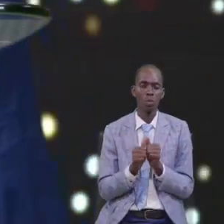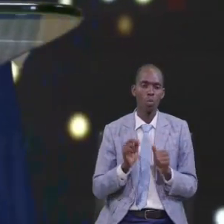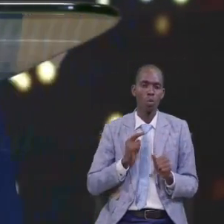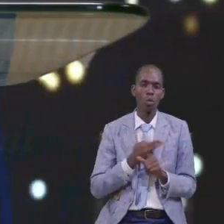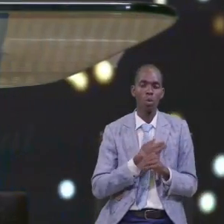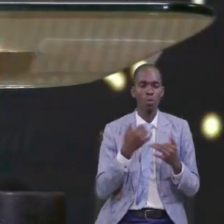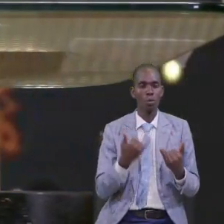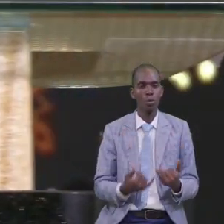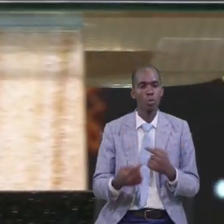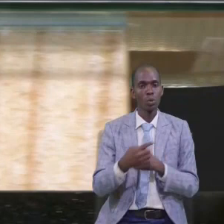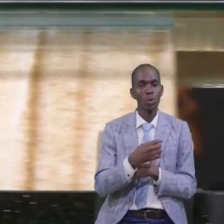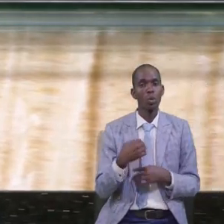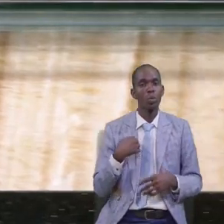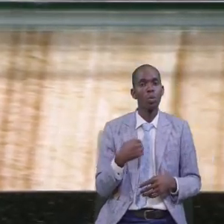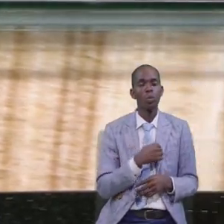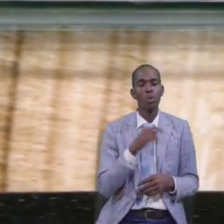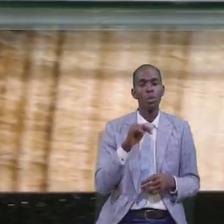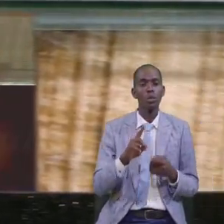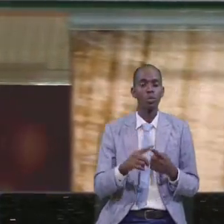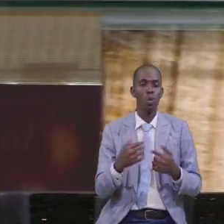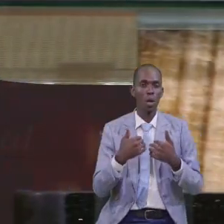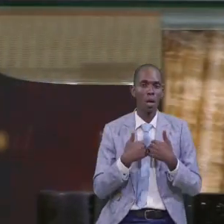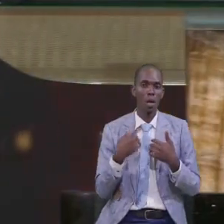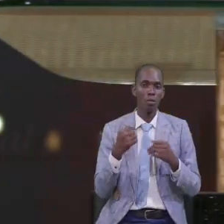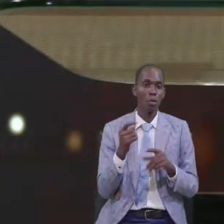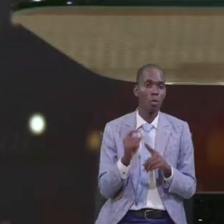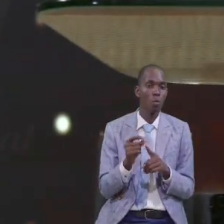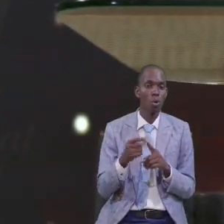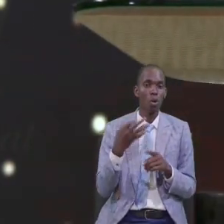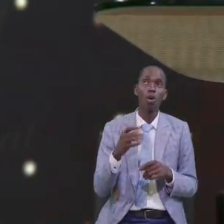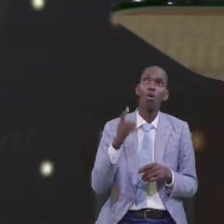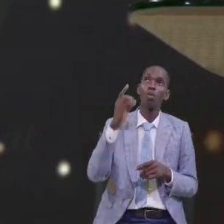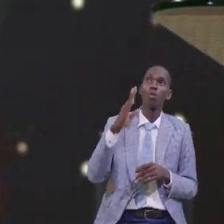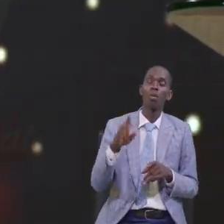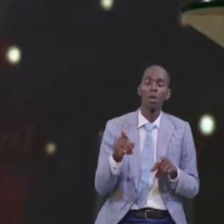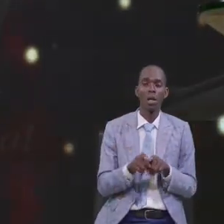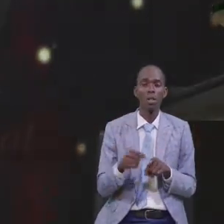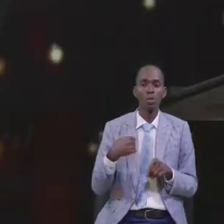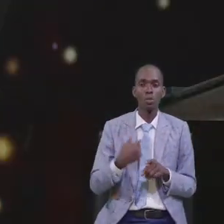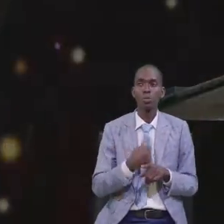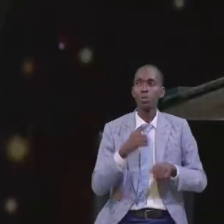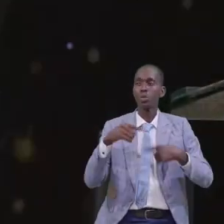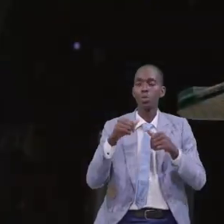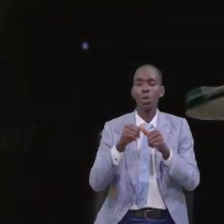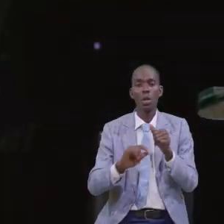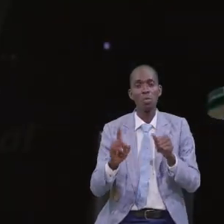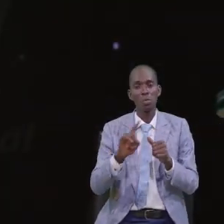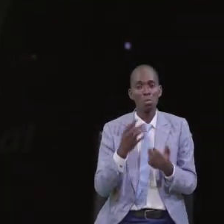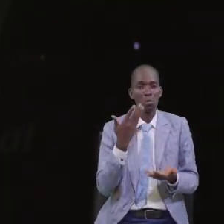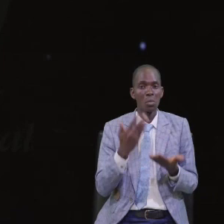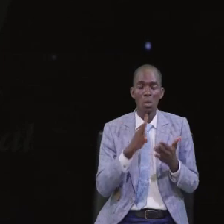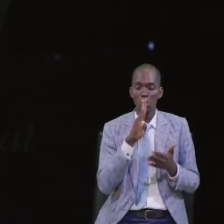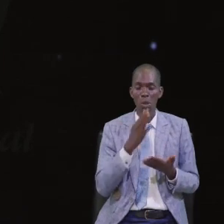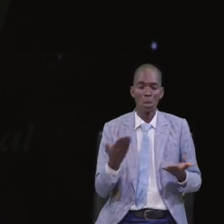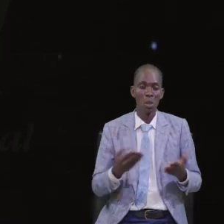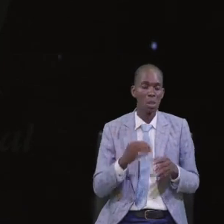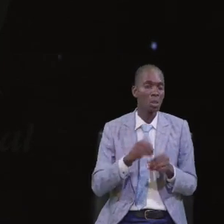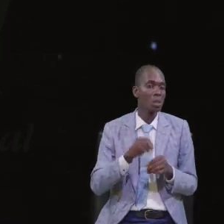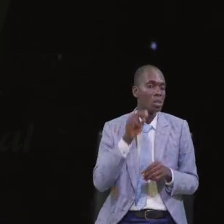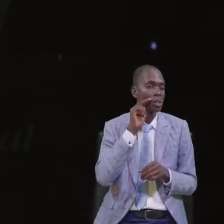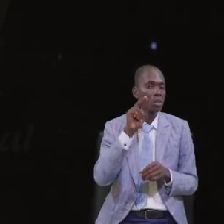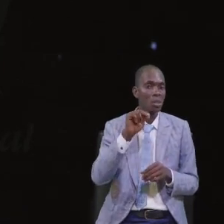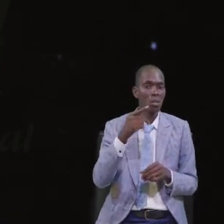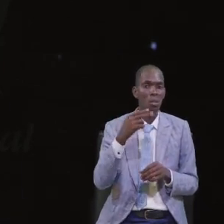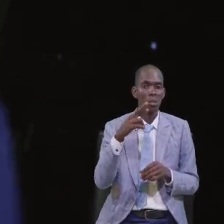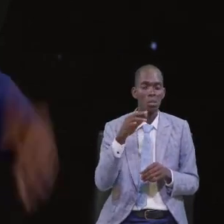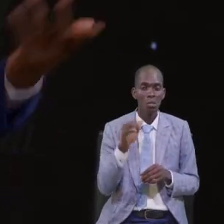We need to have the word of God as we scatter everywhere. And whether we're here in Nigeria, we're here in